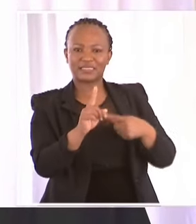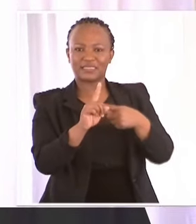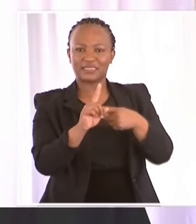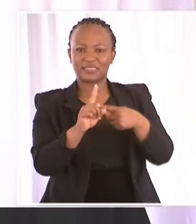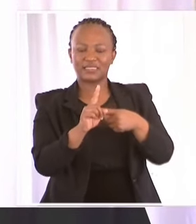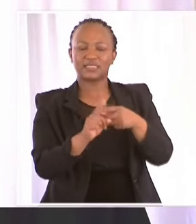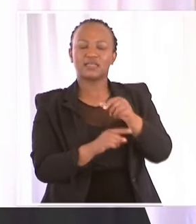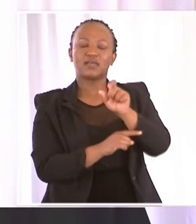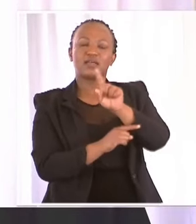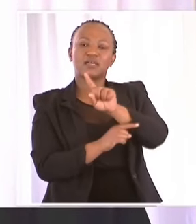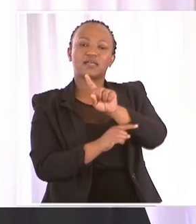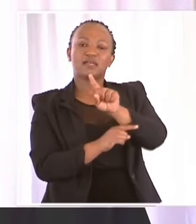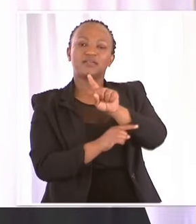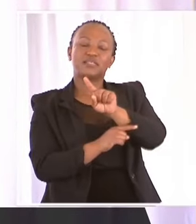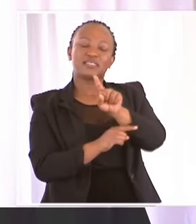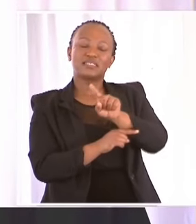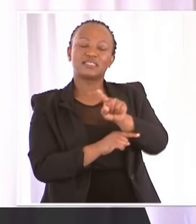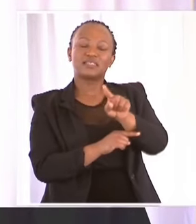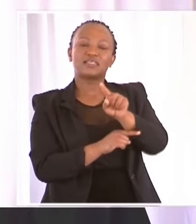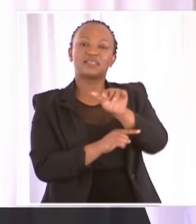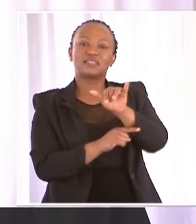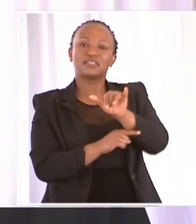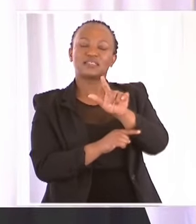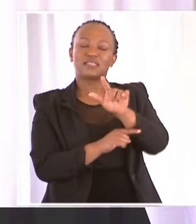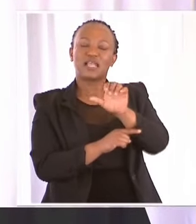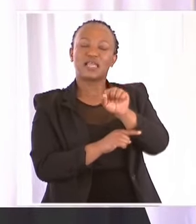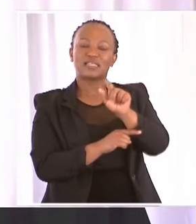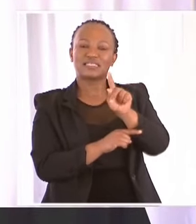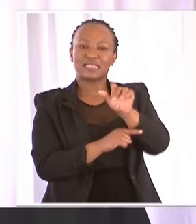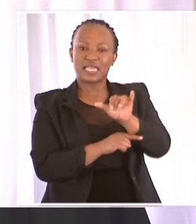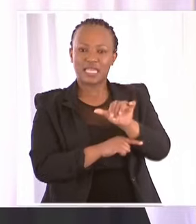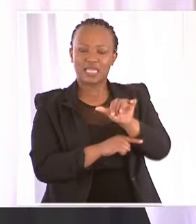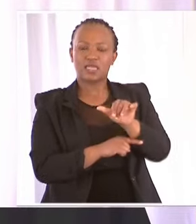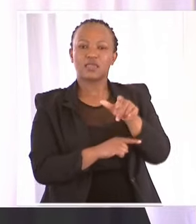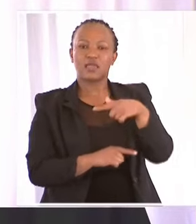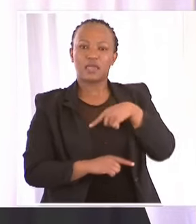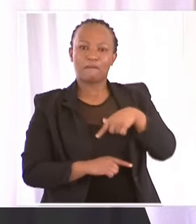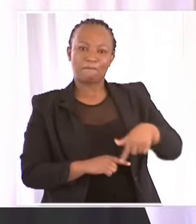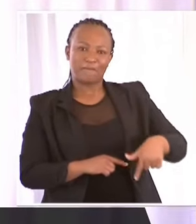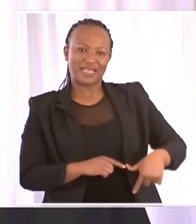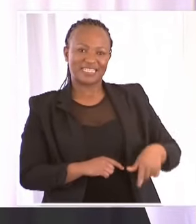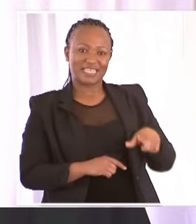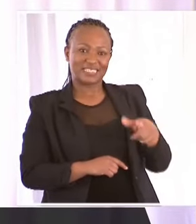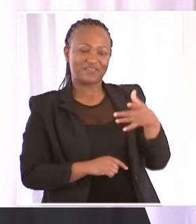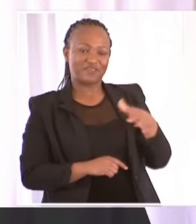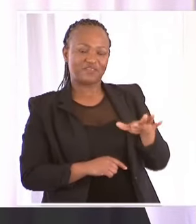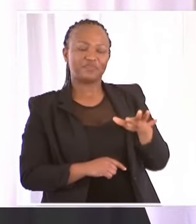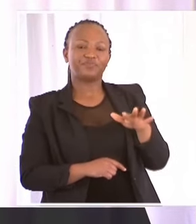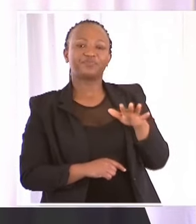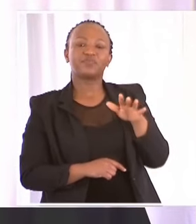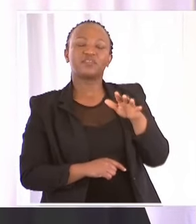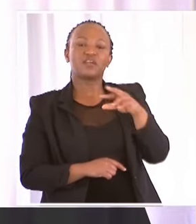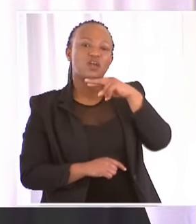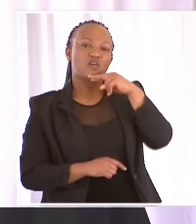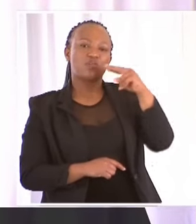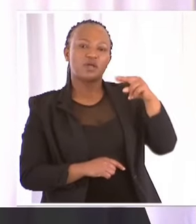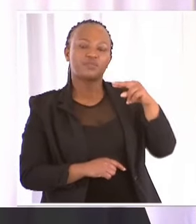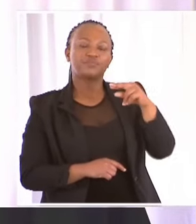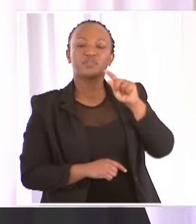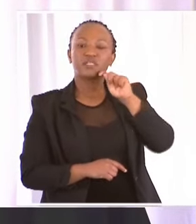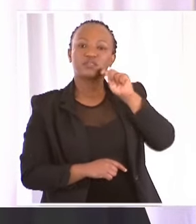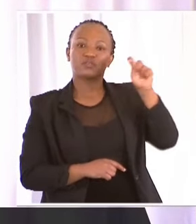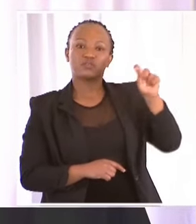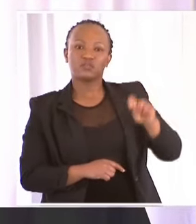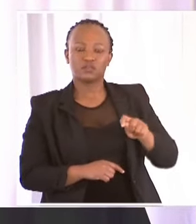were going to talk to the media, and I was a little ahead of him, and I said to